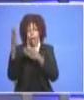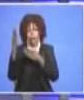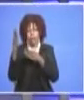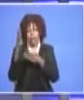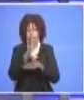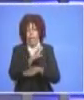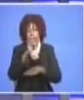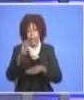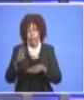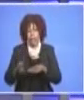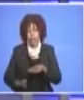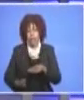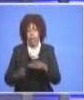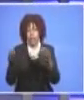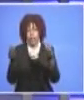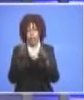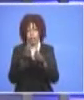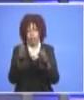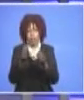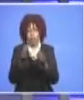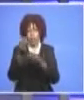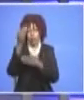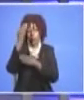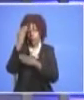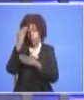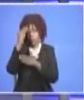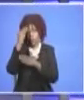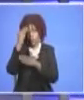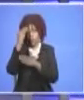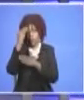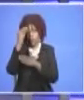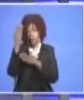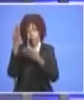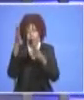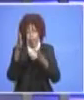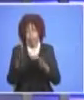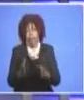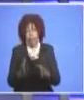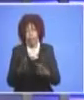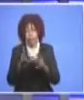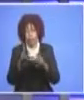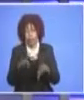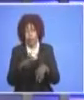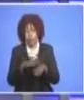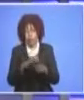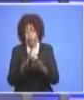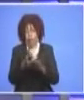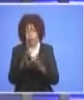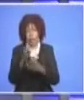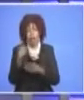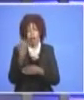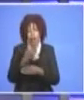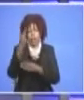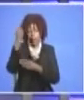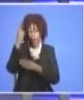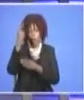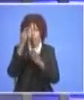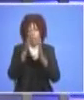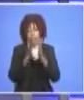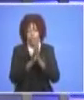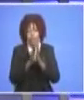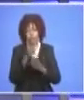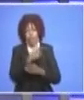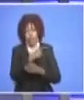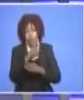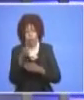Embassy in Havana and there are no known Bahamian casualties. Foreign Affairs officials say their thoughts and prayers are with all who